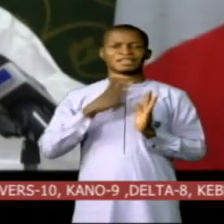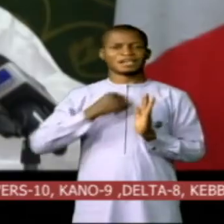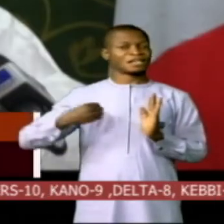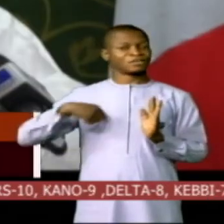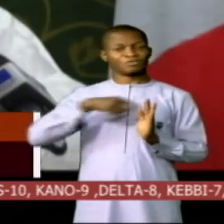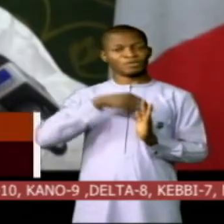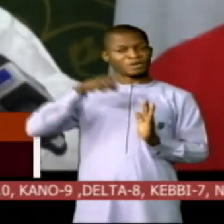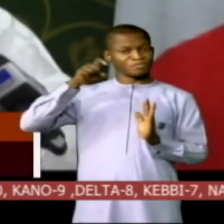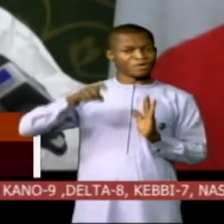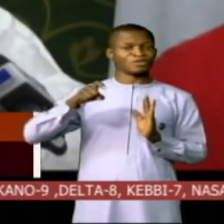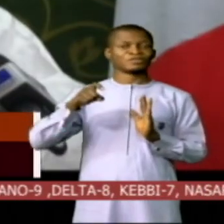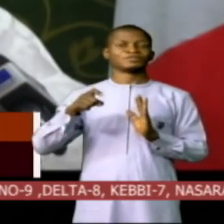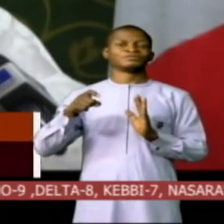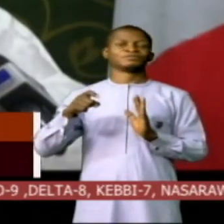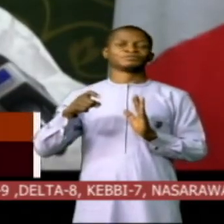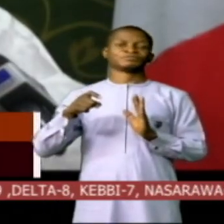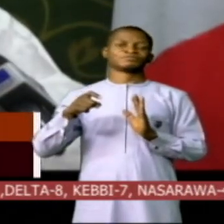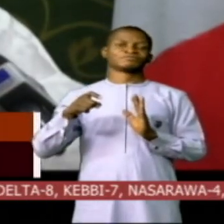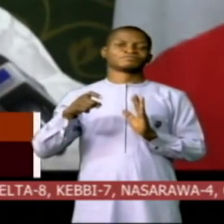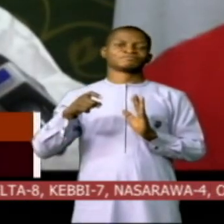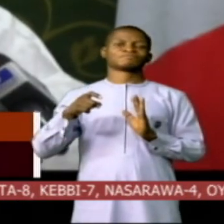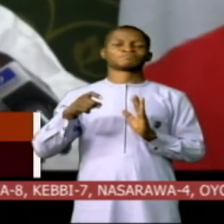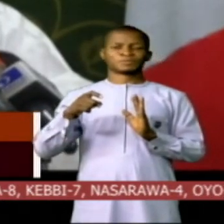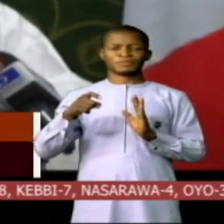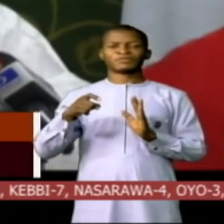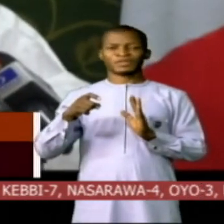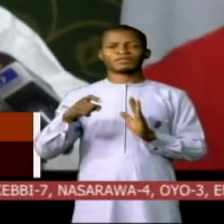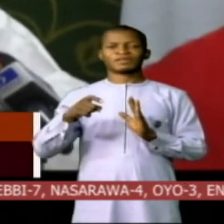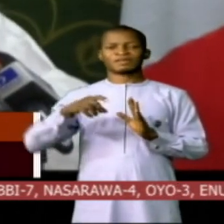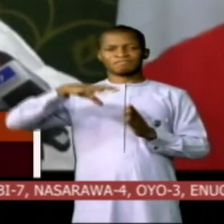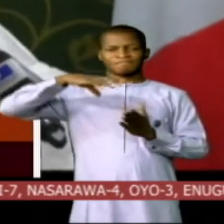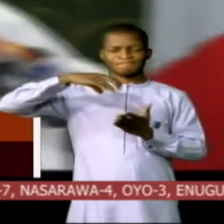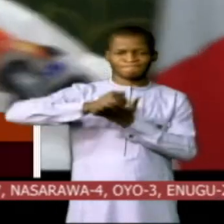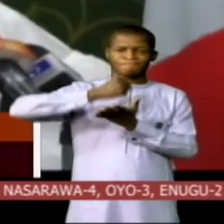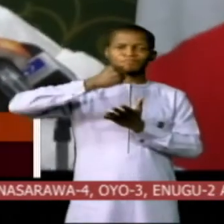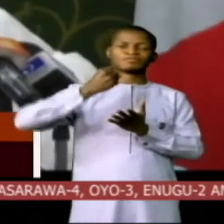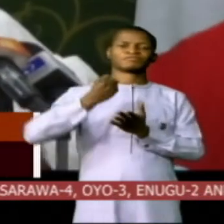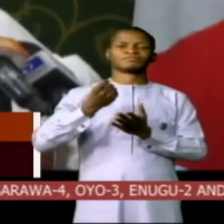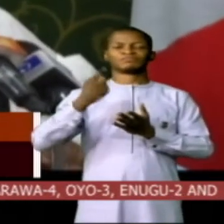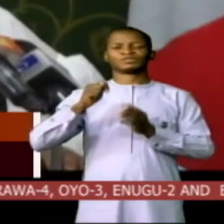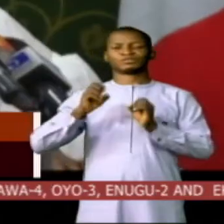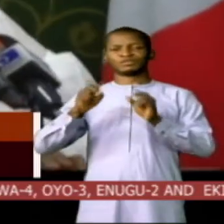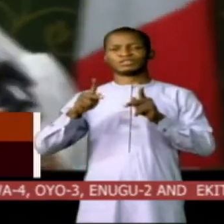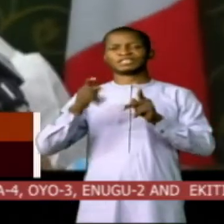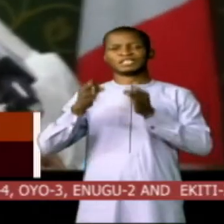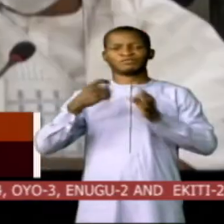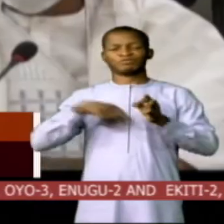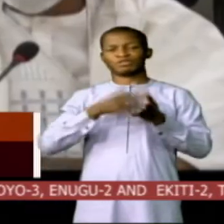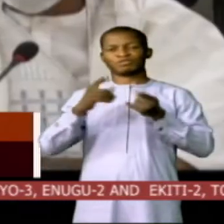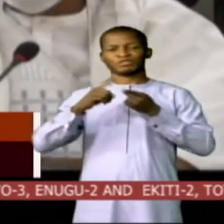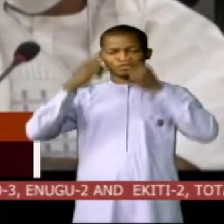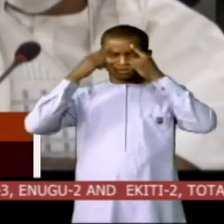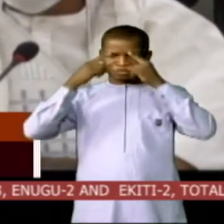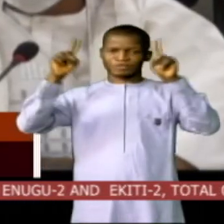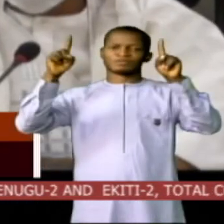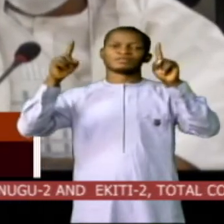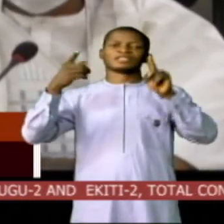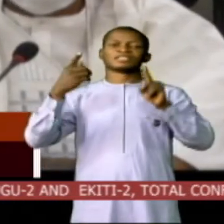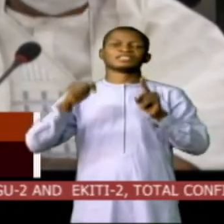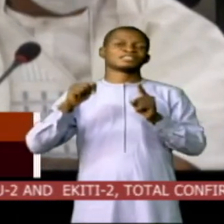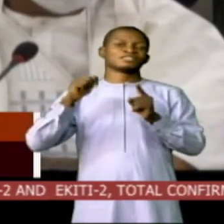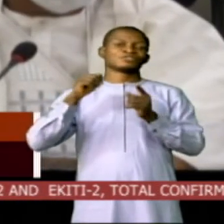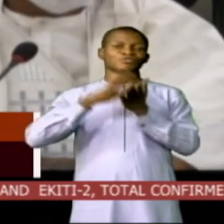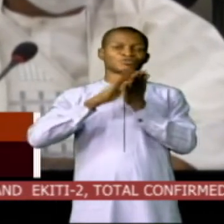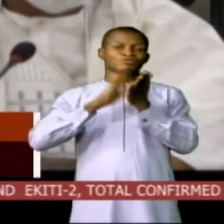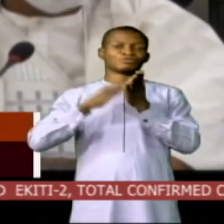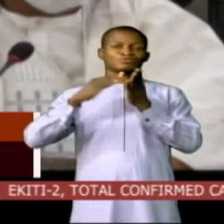must take the blaze and the bull by the horn if we are going to succeed. The Smart School project is